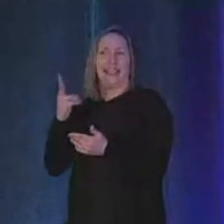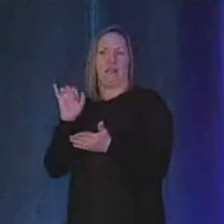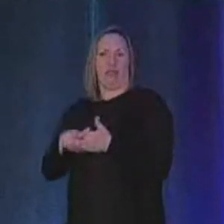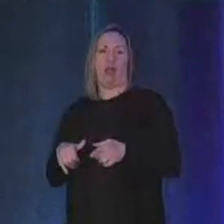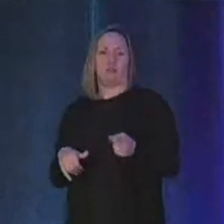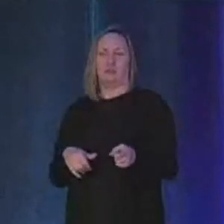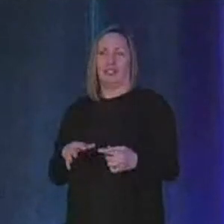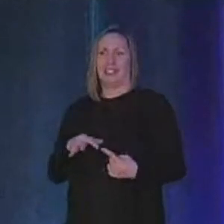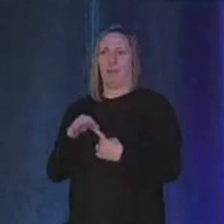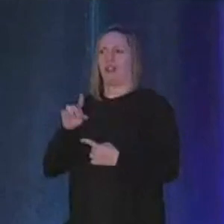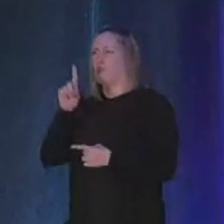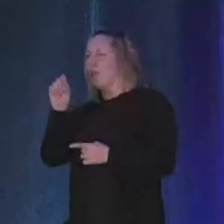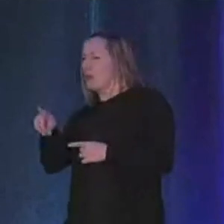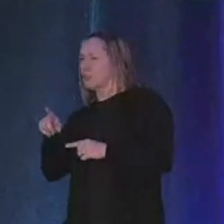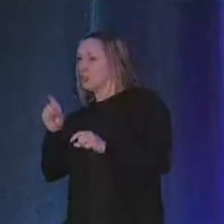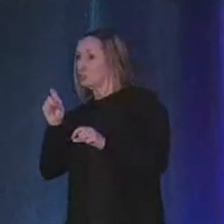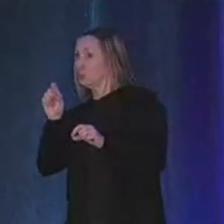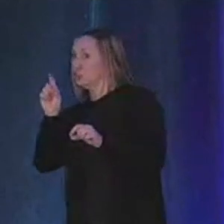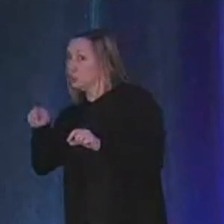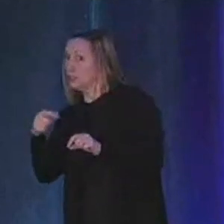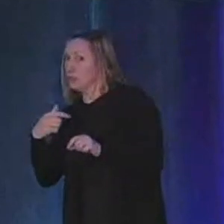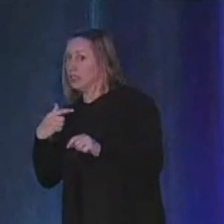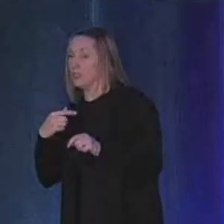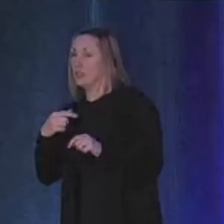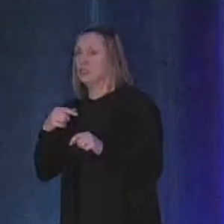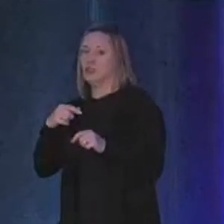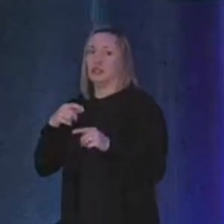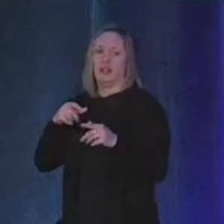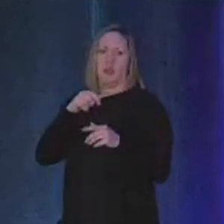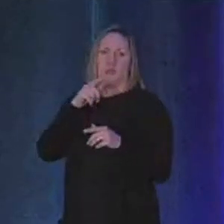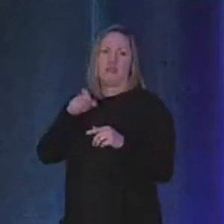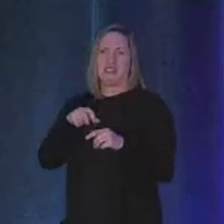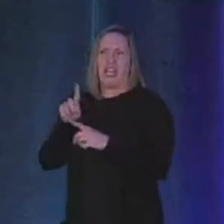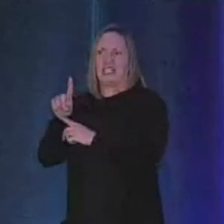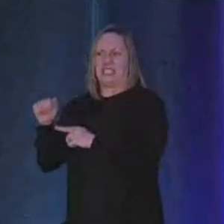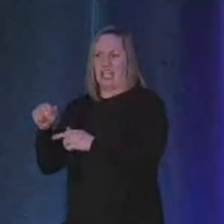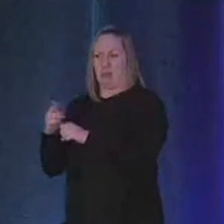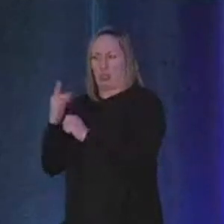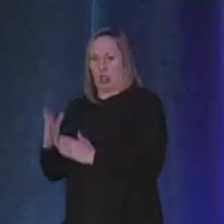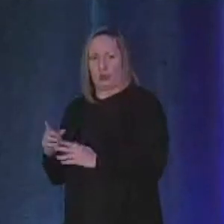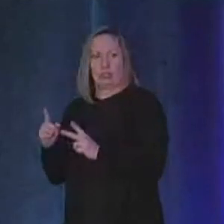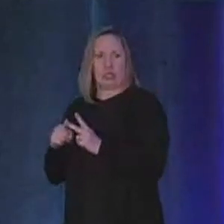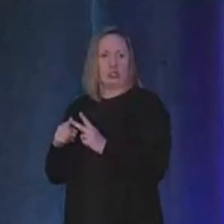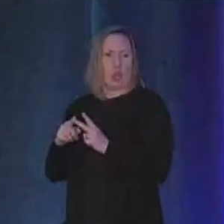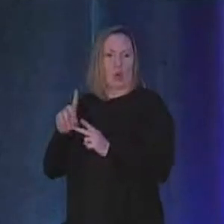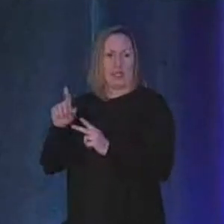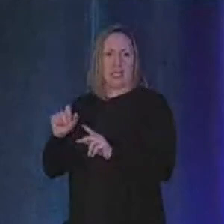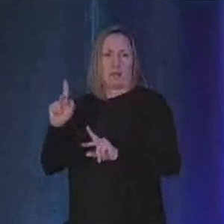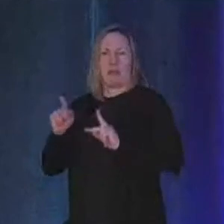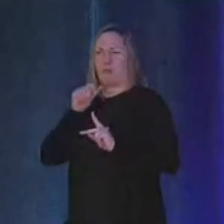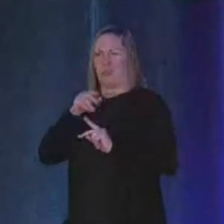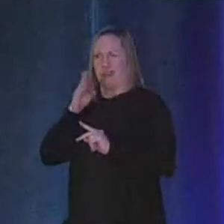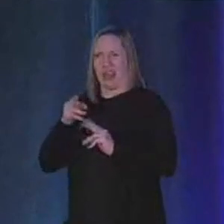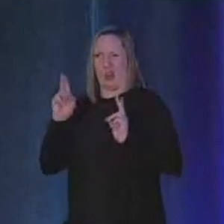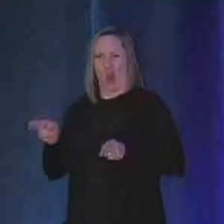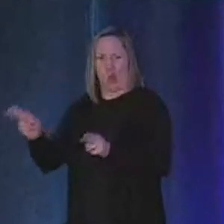Especially when you're asking like, okay, should we do it? We don't have disabled users. Disabled people aren't in a hurry, or we can make it accessible